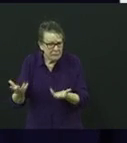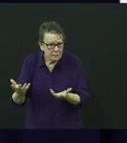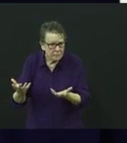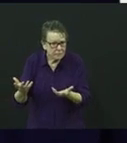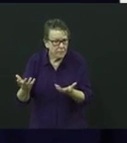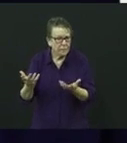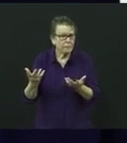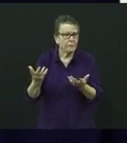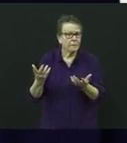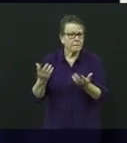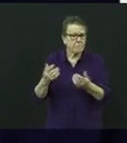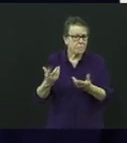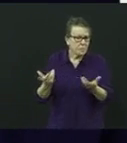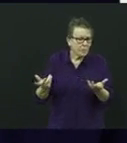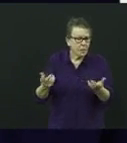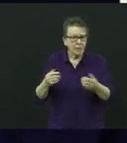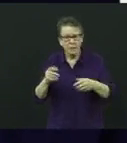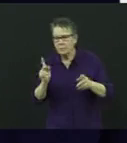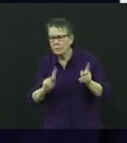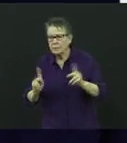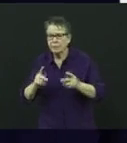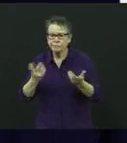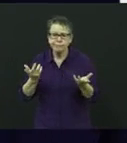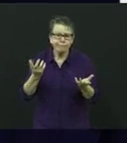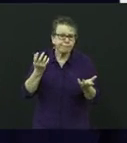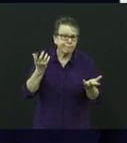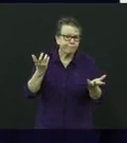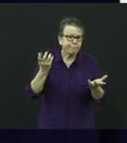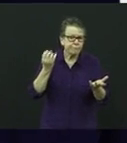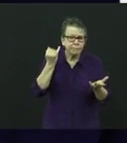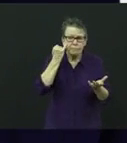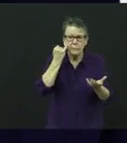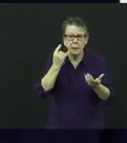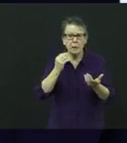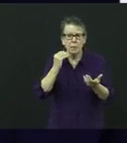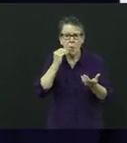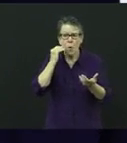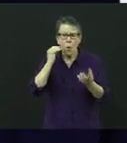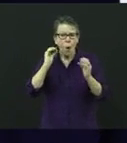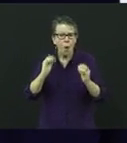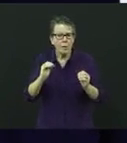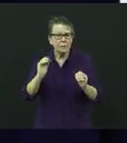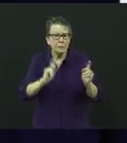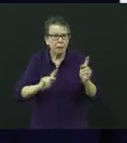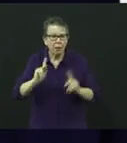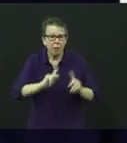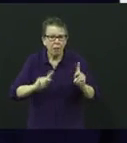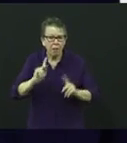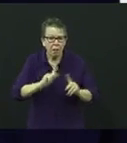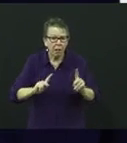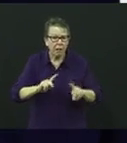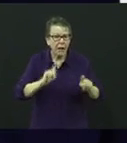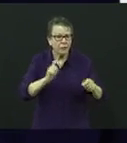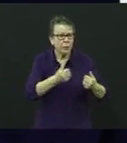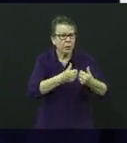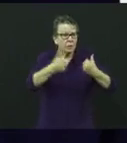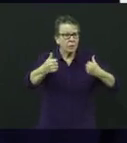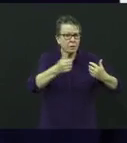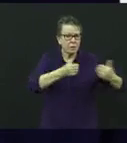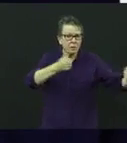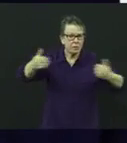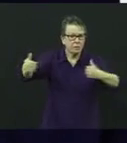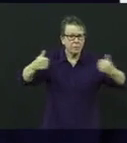in our shelters, primarily the homeless population that need also to isolate and does not have a